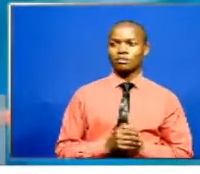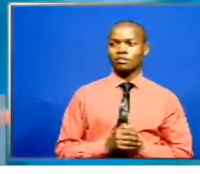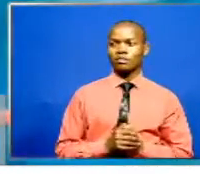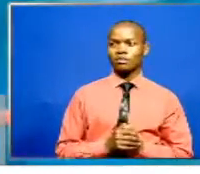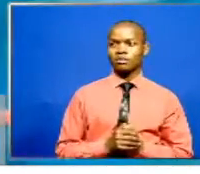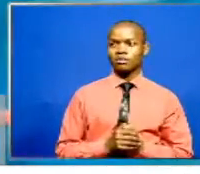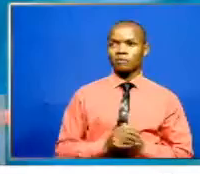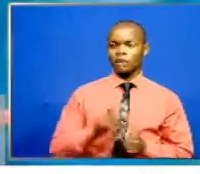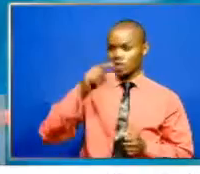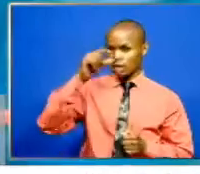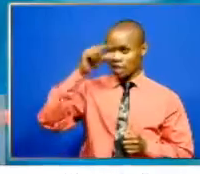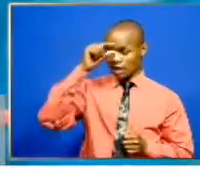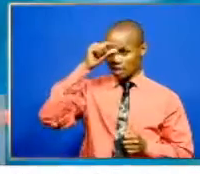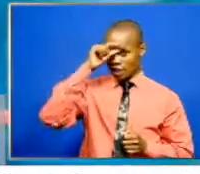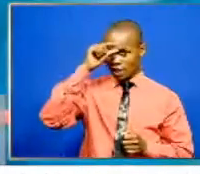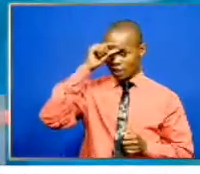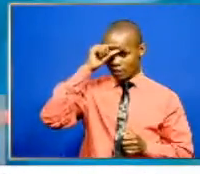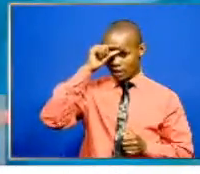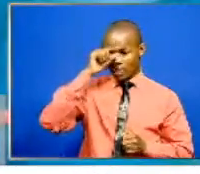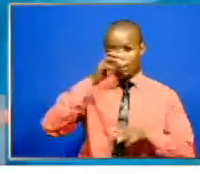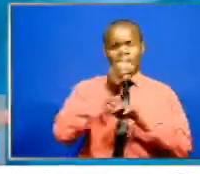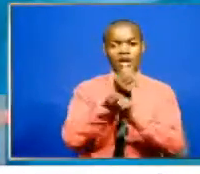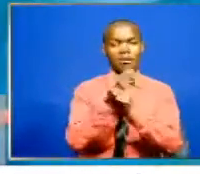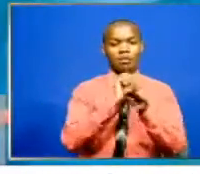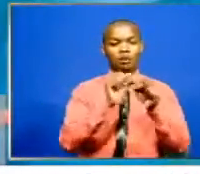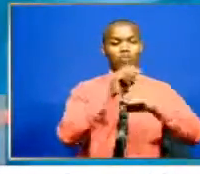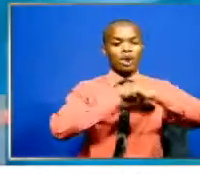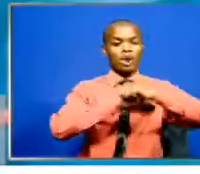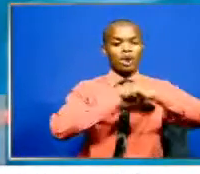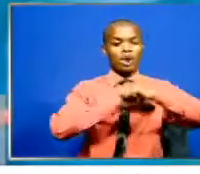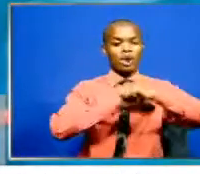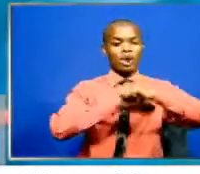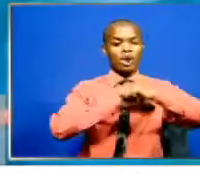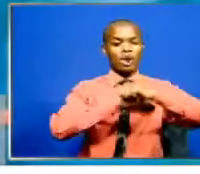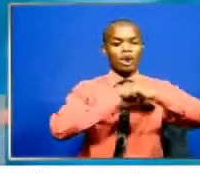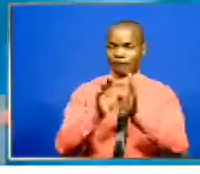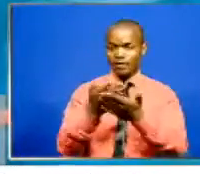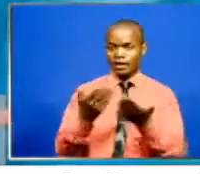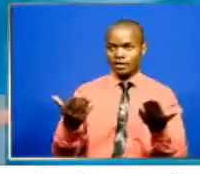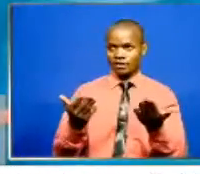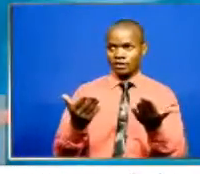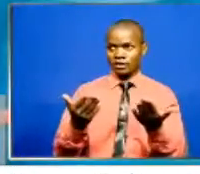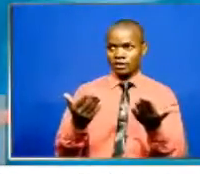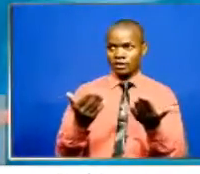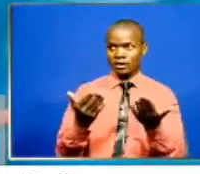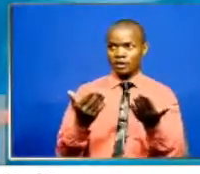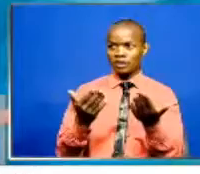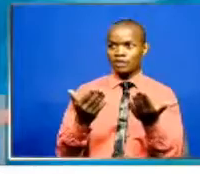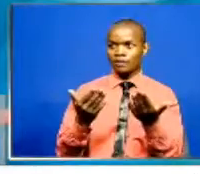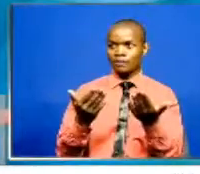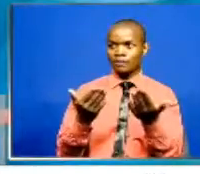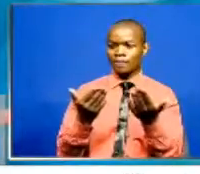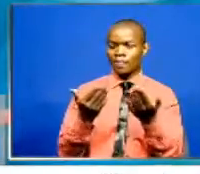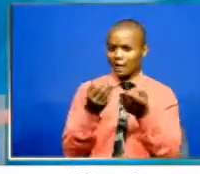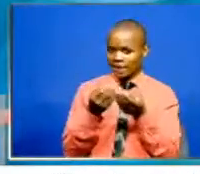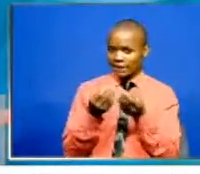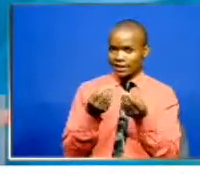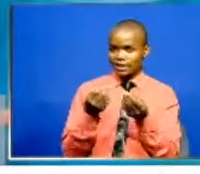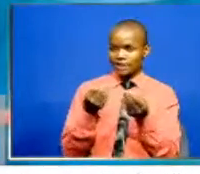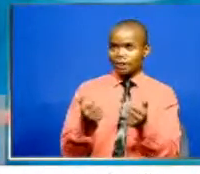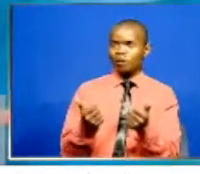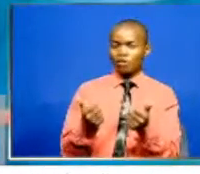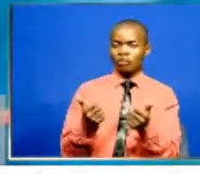The government cannot do everything on this matter. It takes just simple